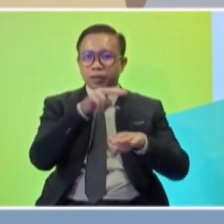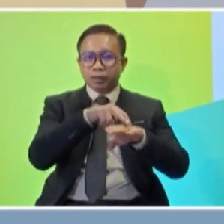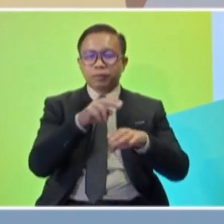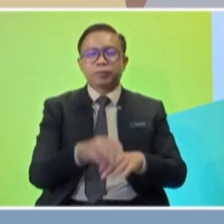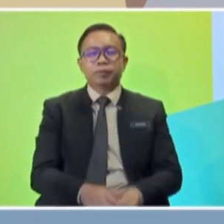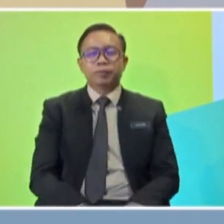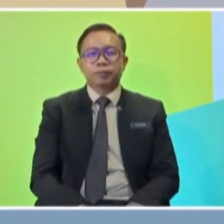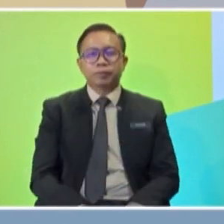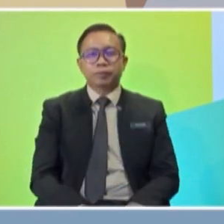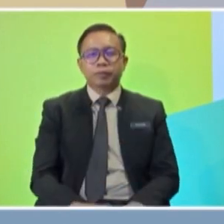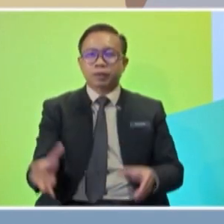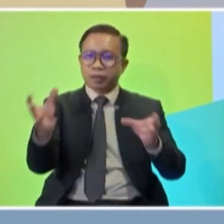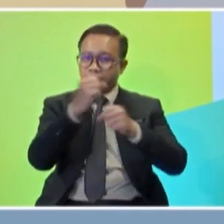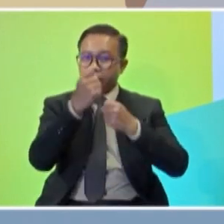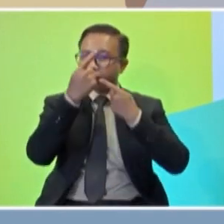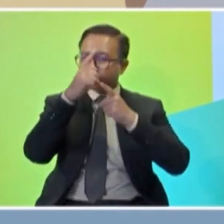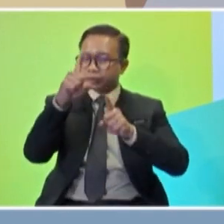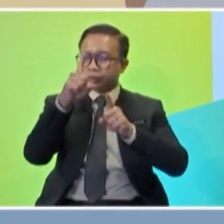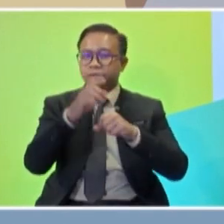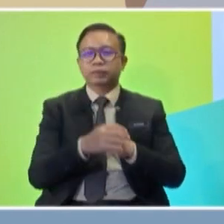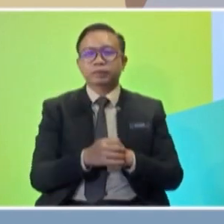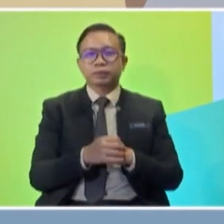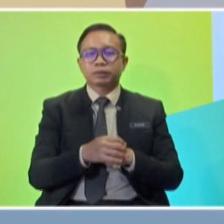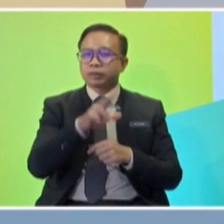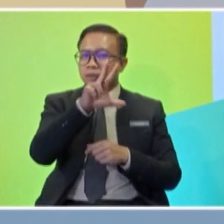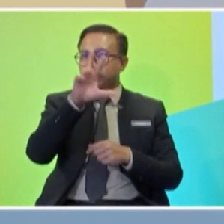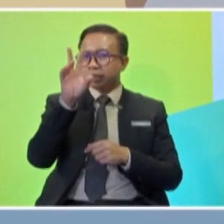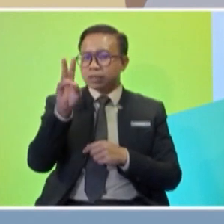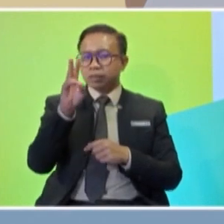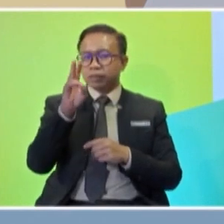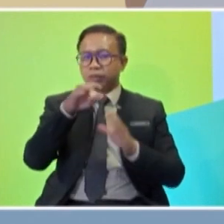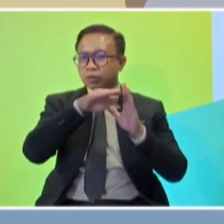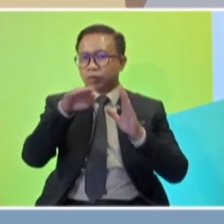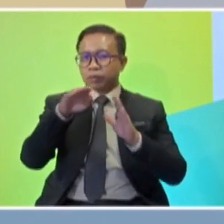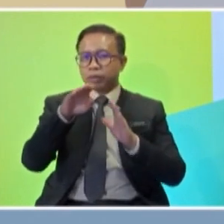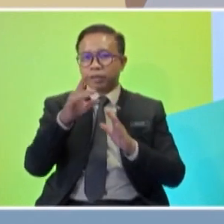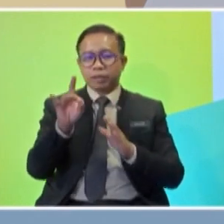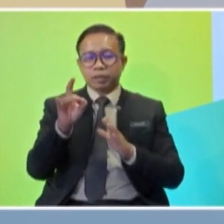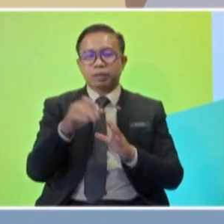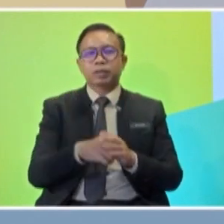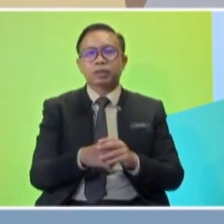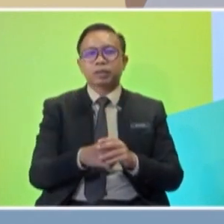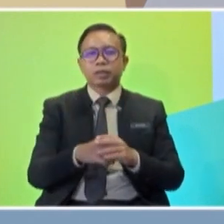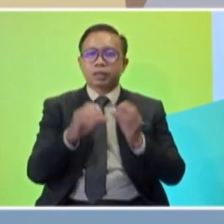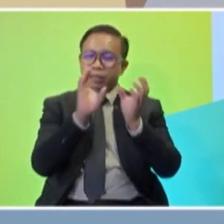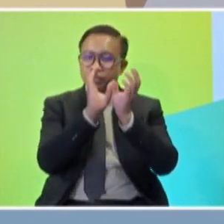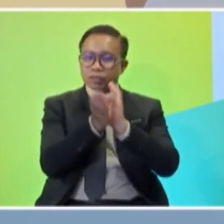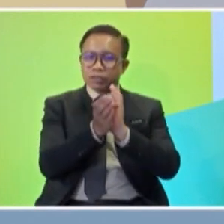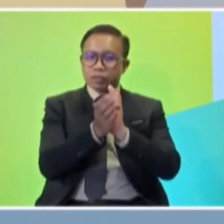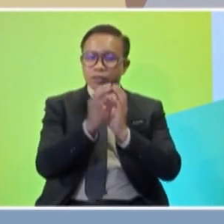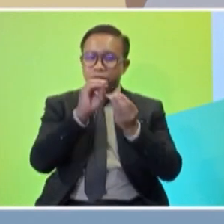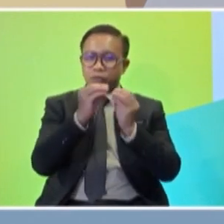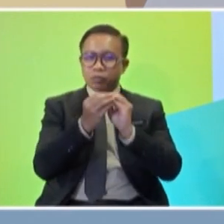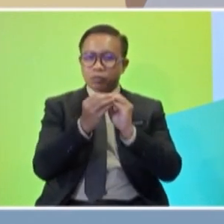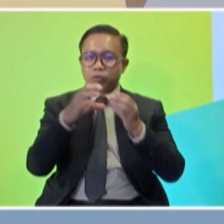down. You will get the answers 37 over 18. You need to change it to mixed